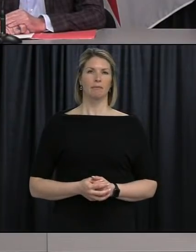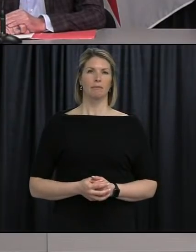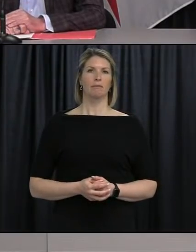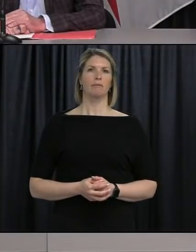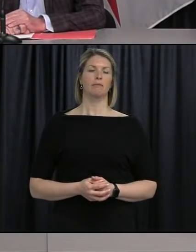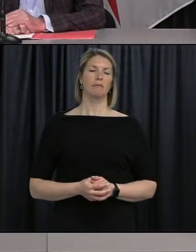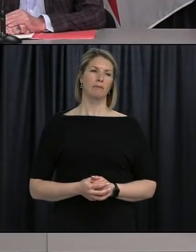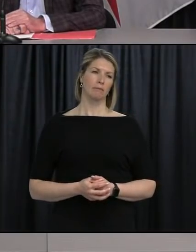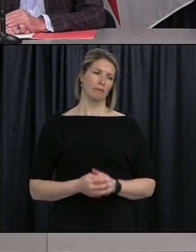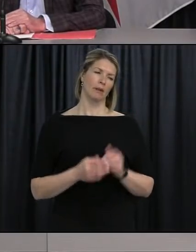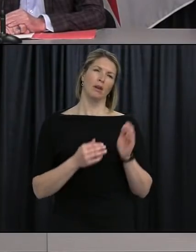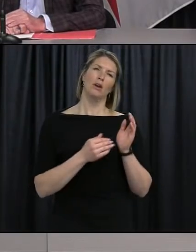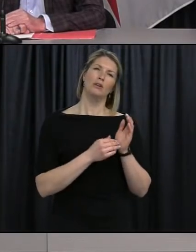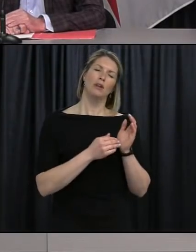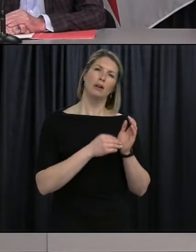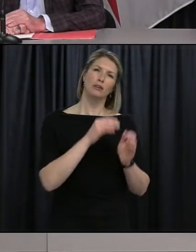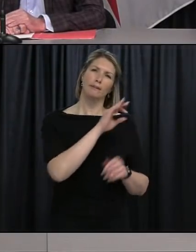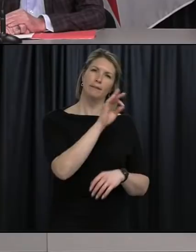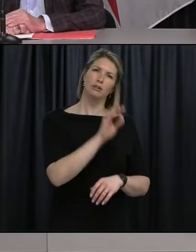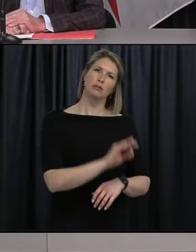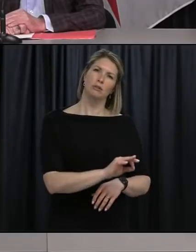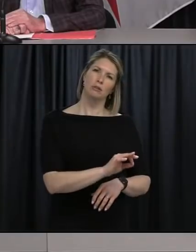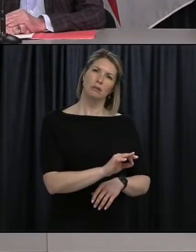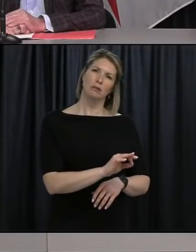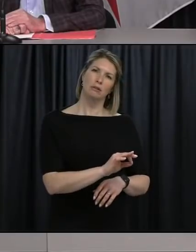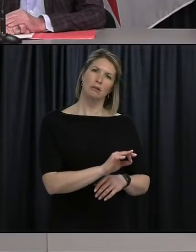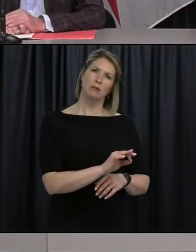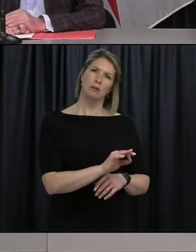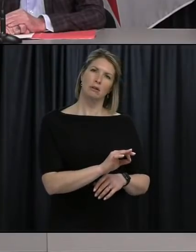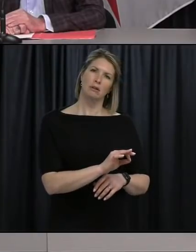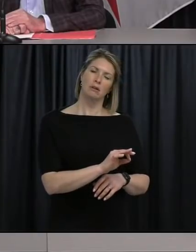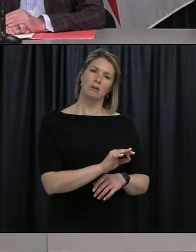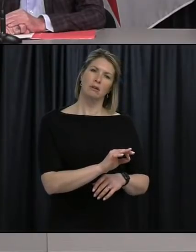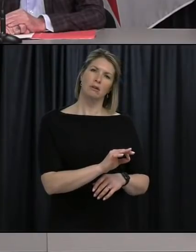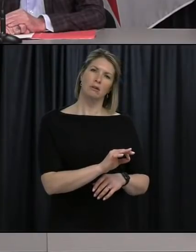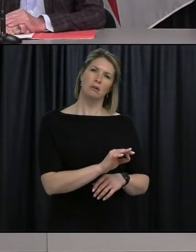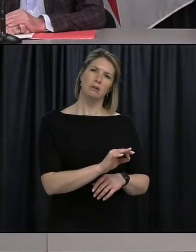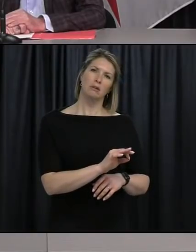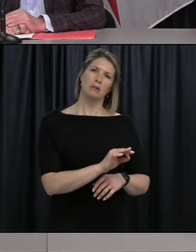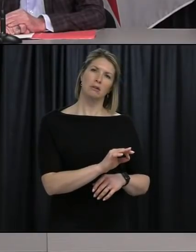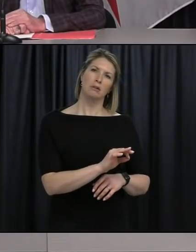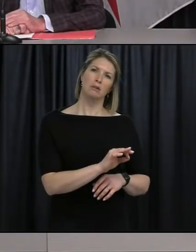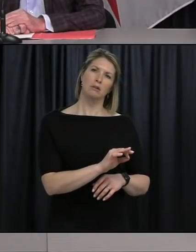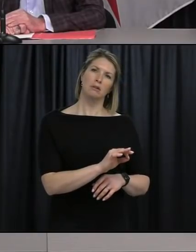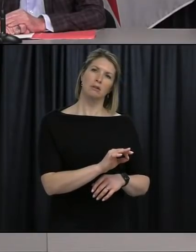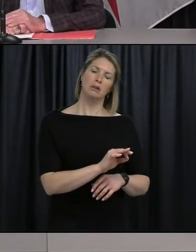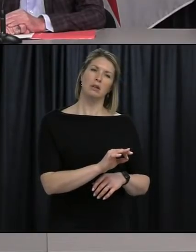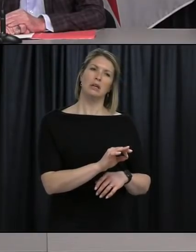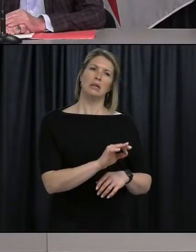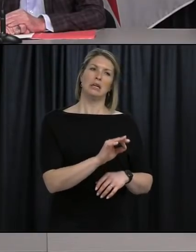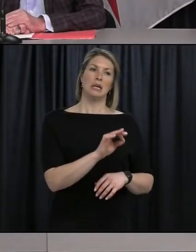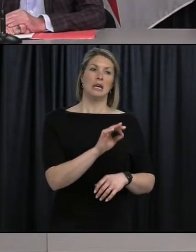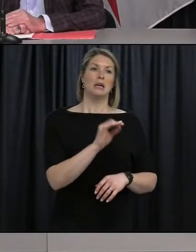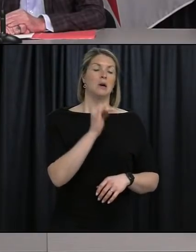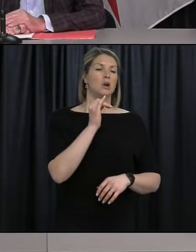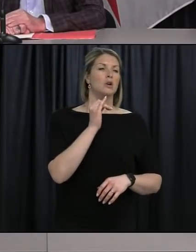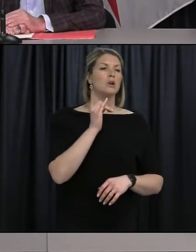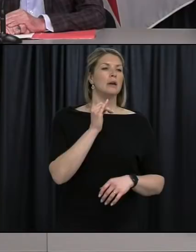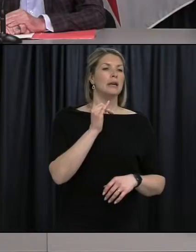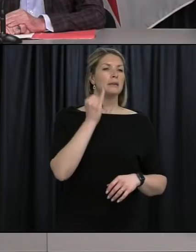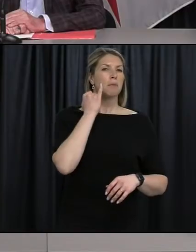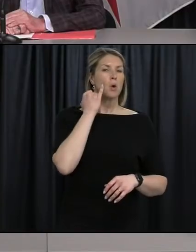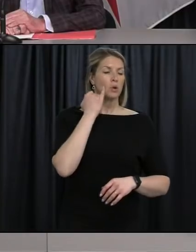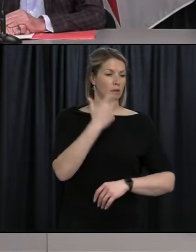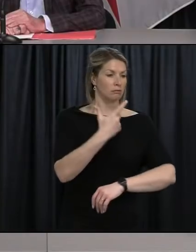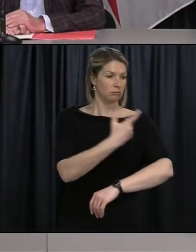Dr. Fitzgerald, are we any closer to understanding whether people who've been vaccinated can still spread the disease? That would seem to be a